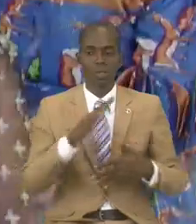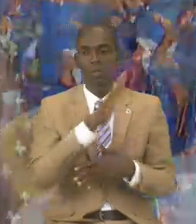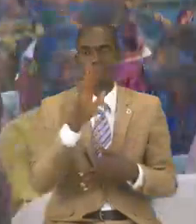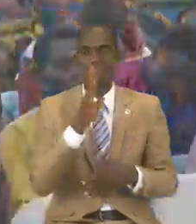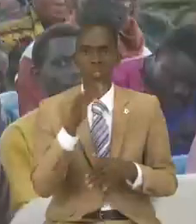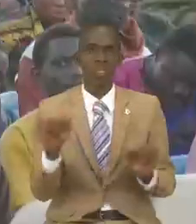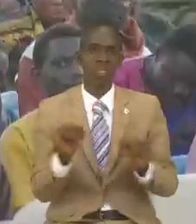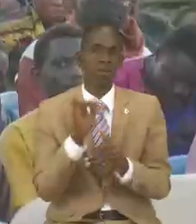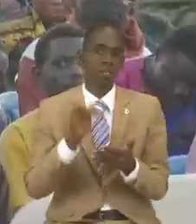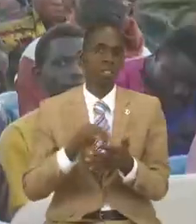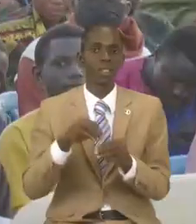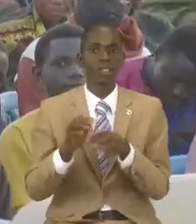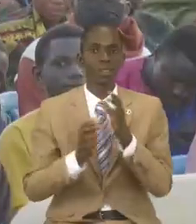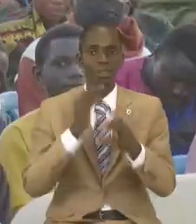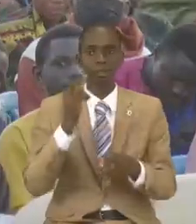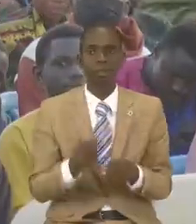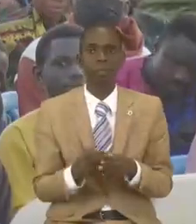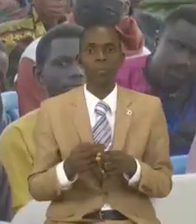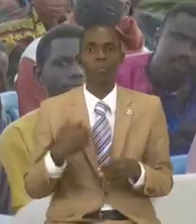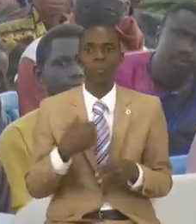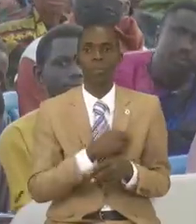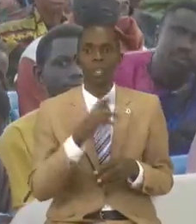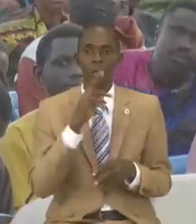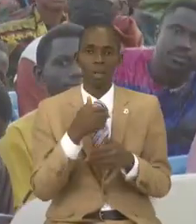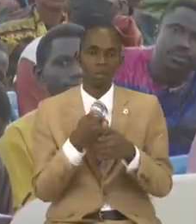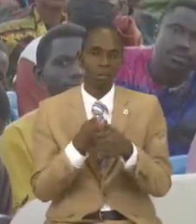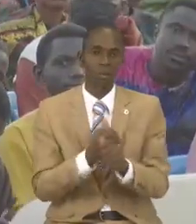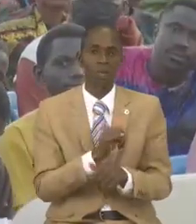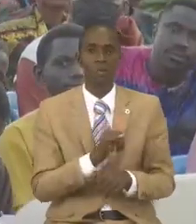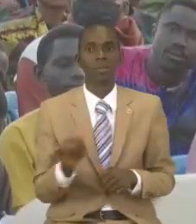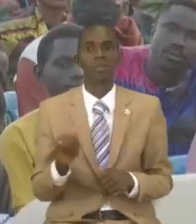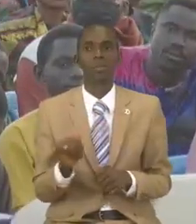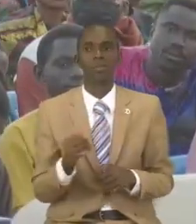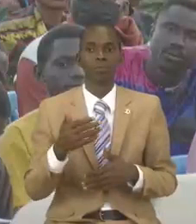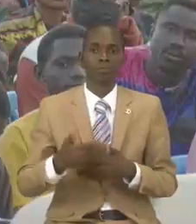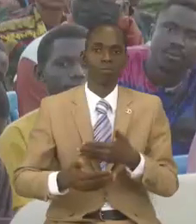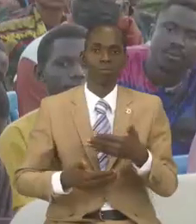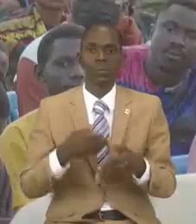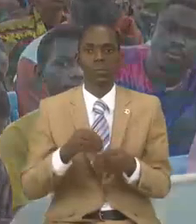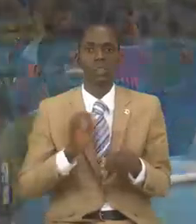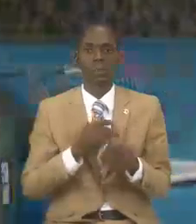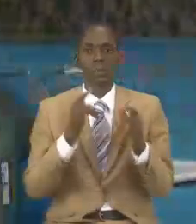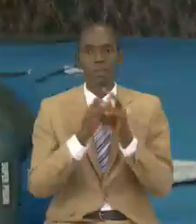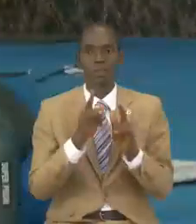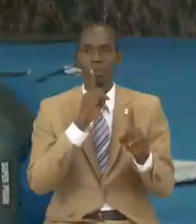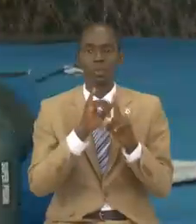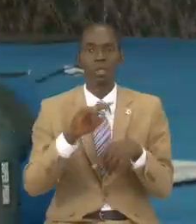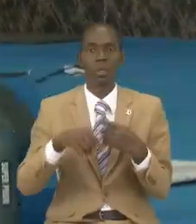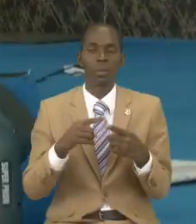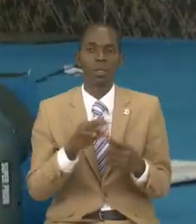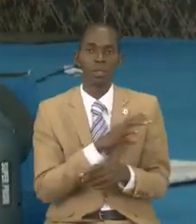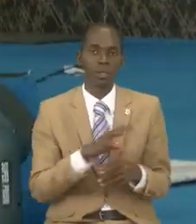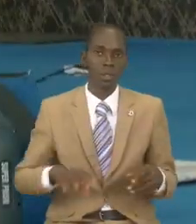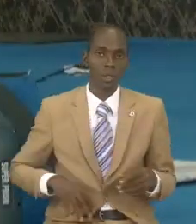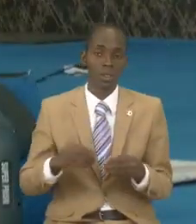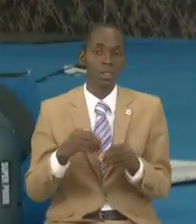Jesus' name. We are following a series in our retreat talking about Christ. In the evening, we are